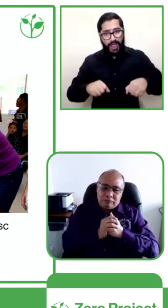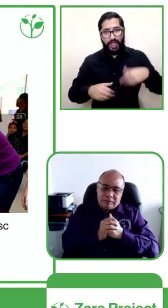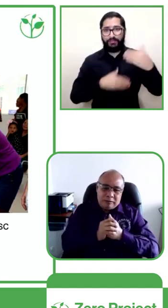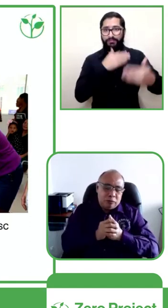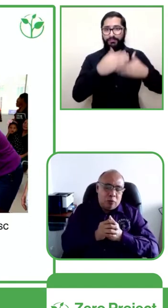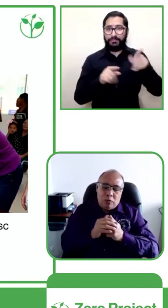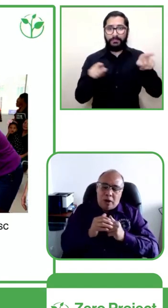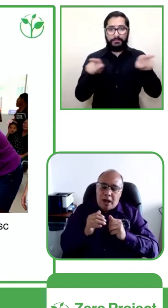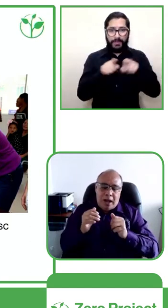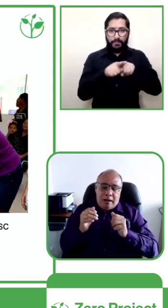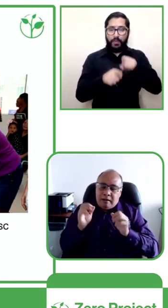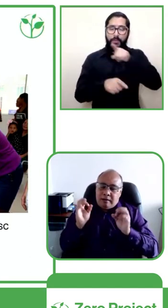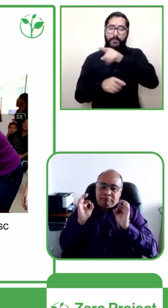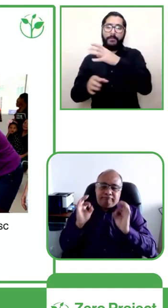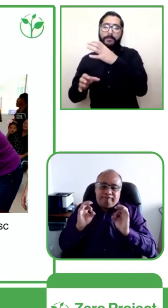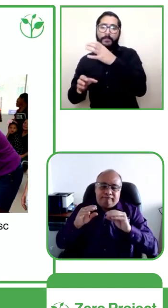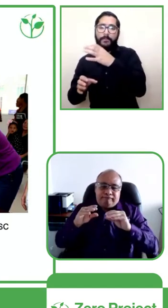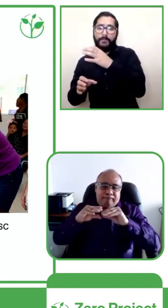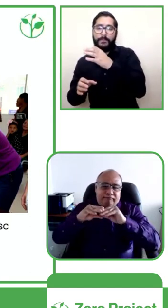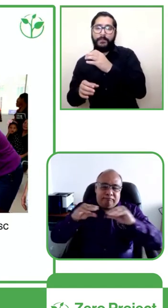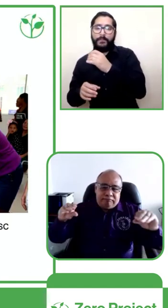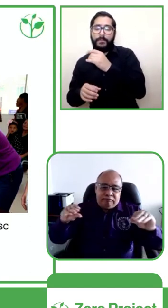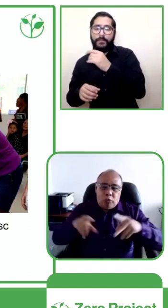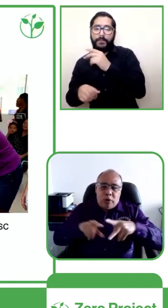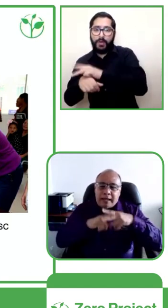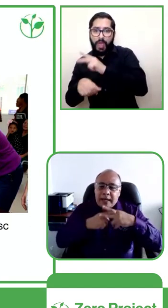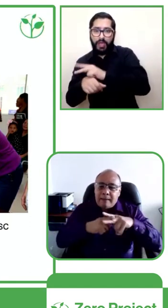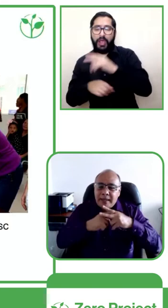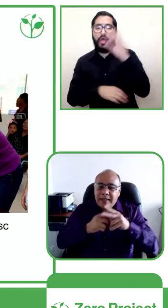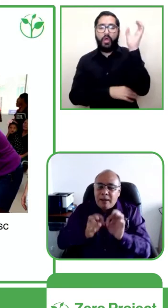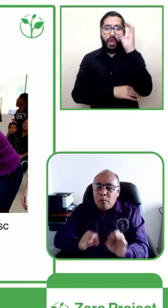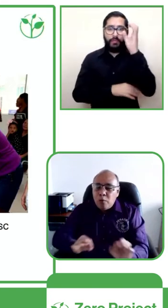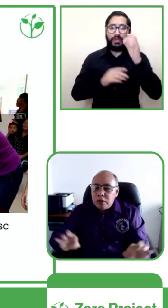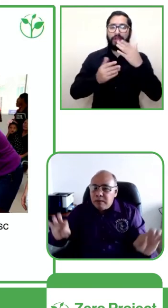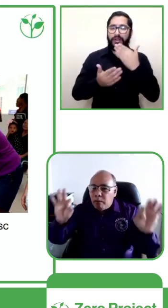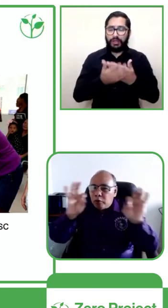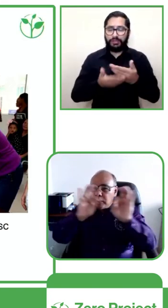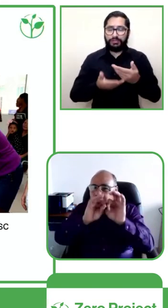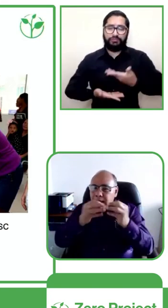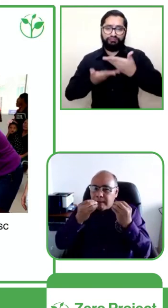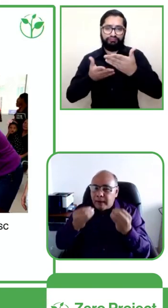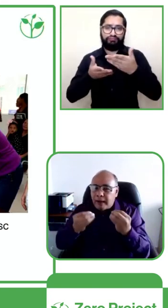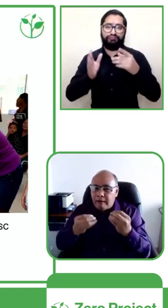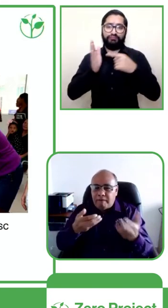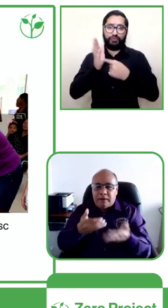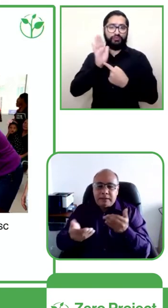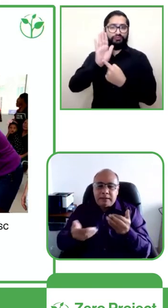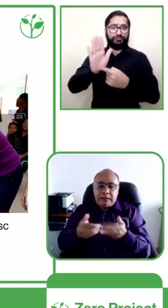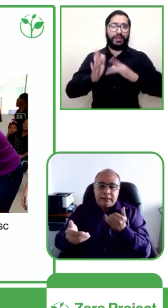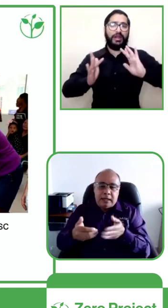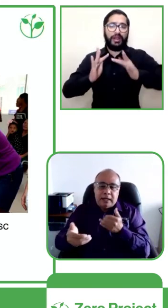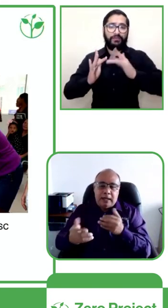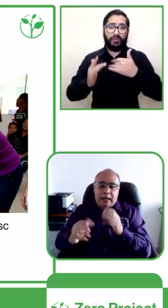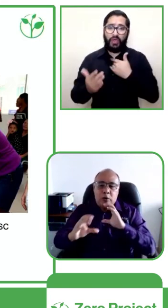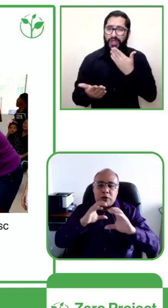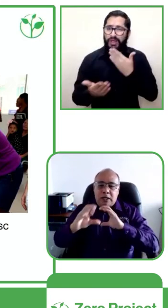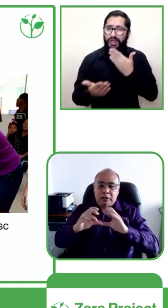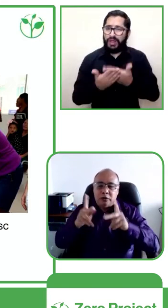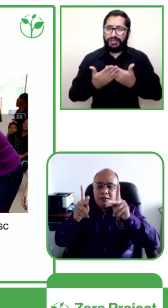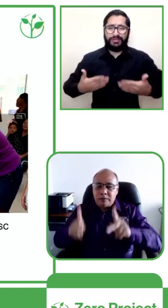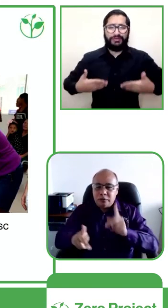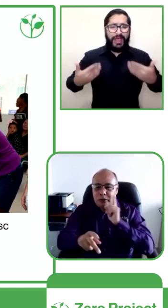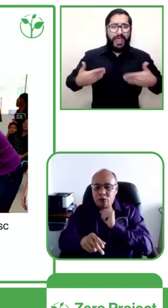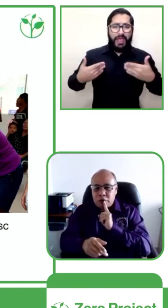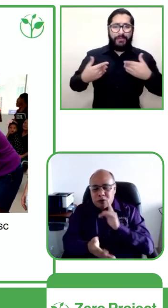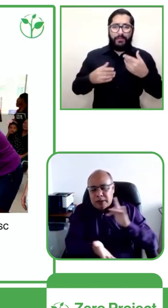with Paraguay's leaders. And thank you so much for this invitation and allowing us to present this center,